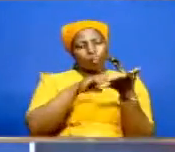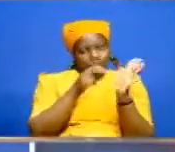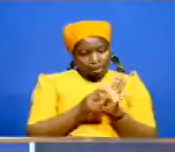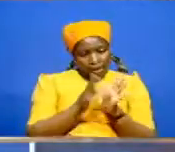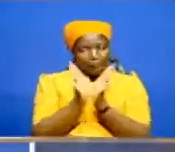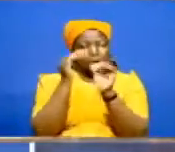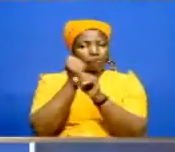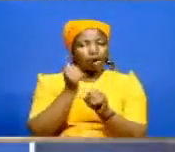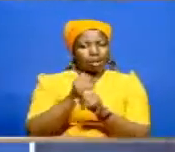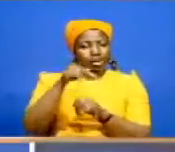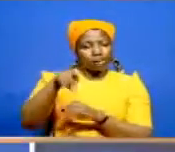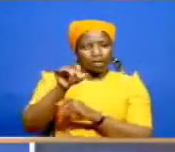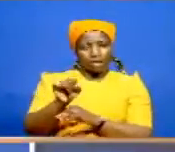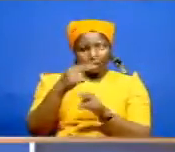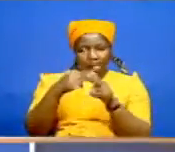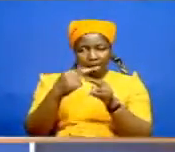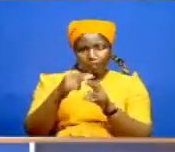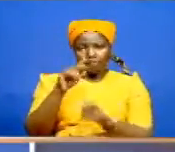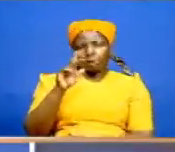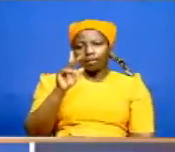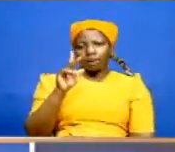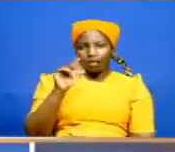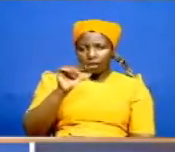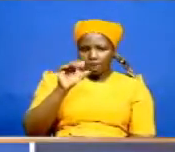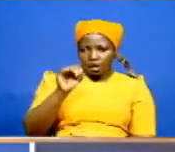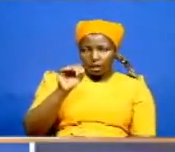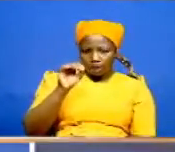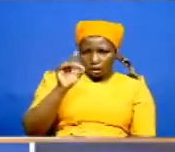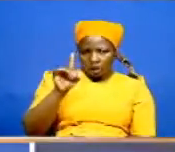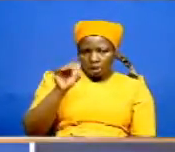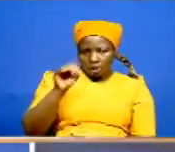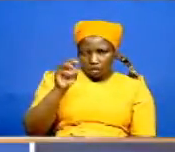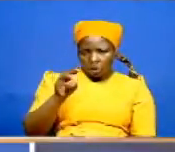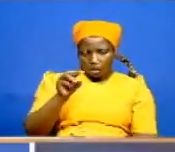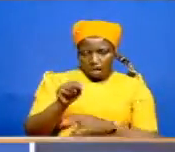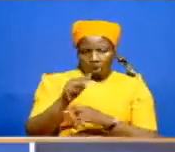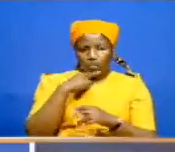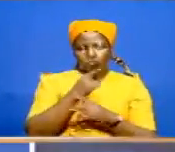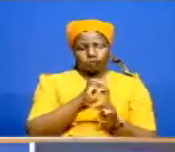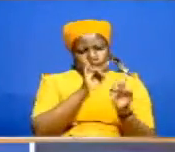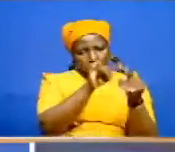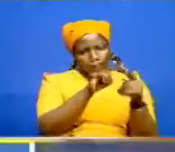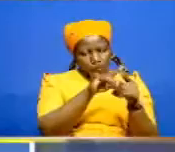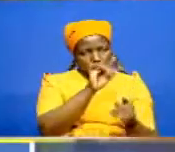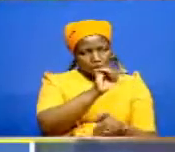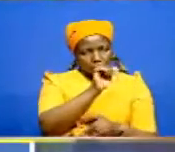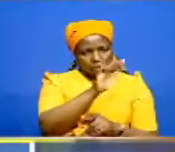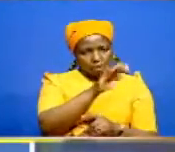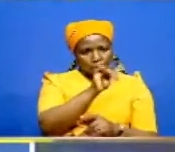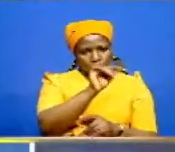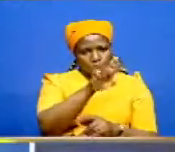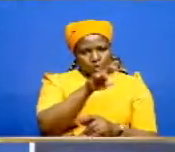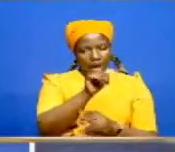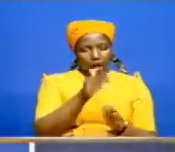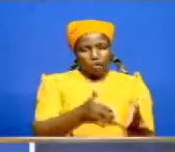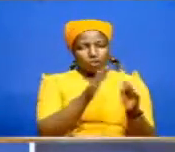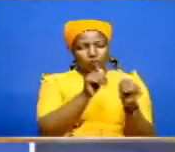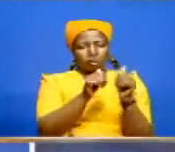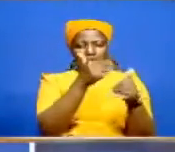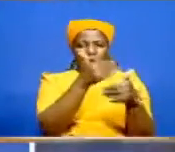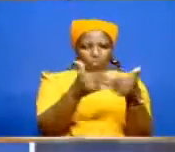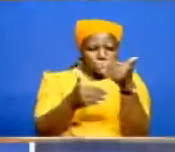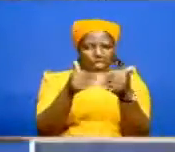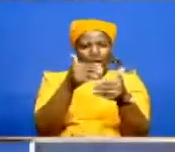Public Works PS Gordon Kihalangwa, who toured the Kina Gabatula Road, whose construction has been ongoing for over